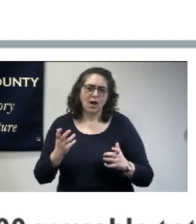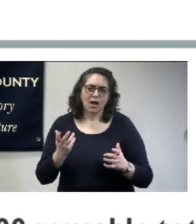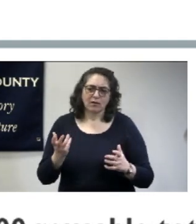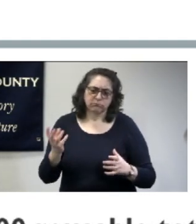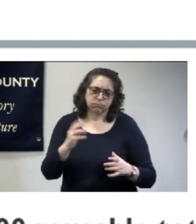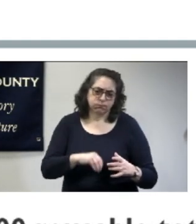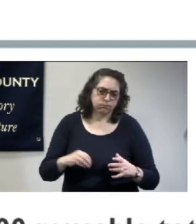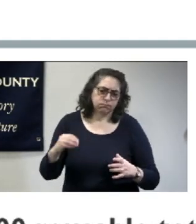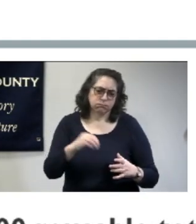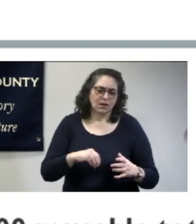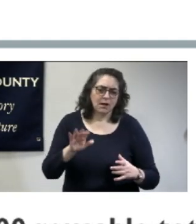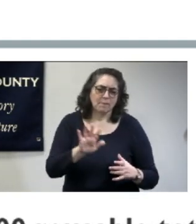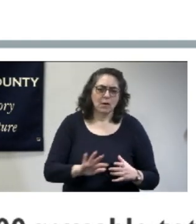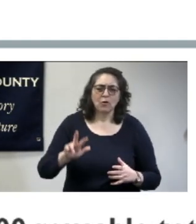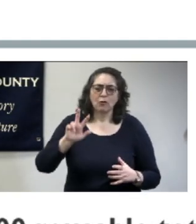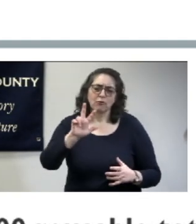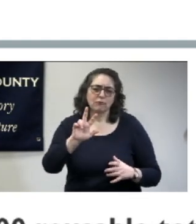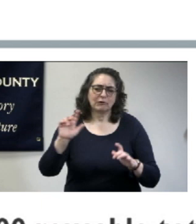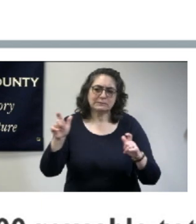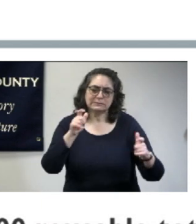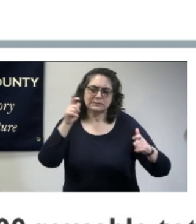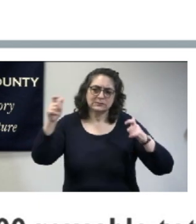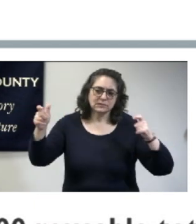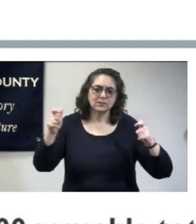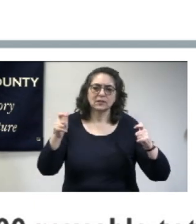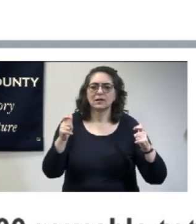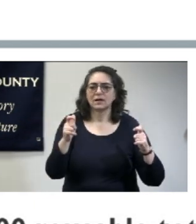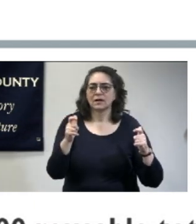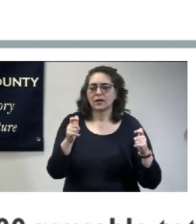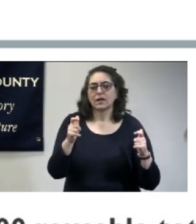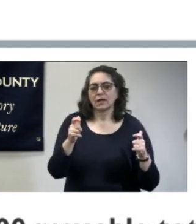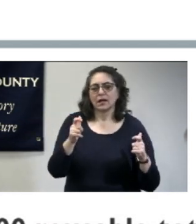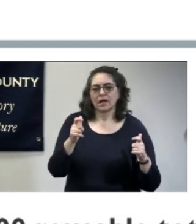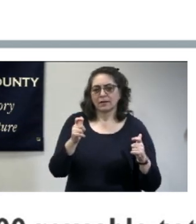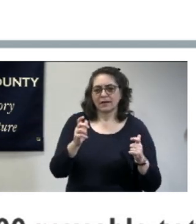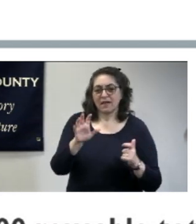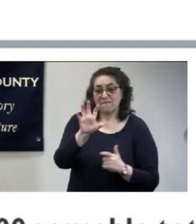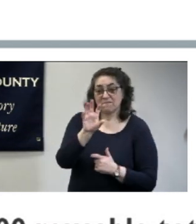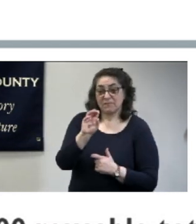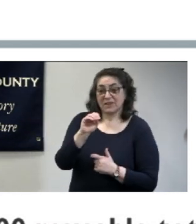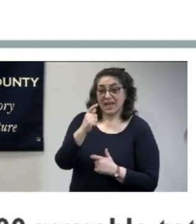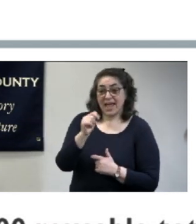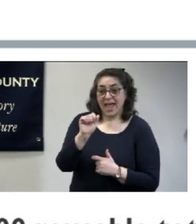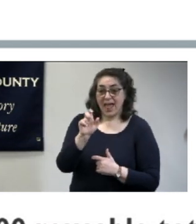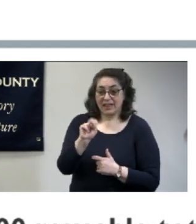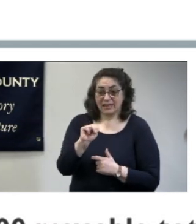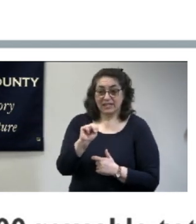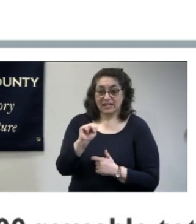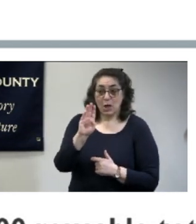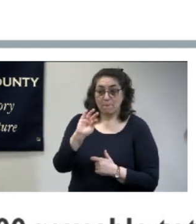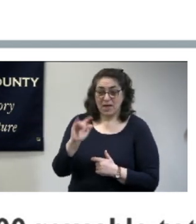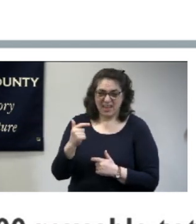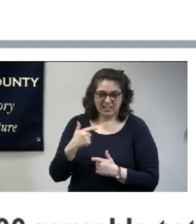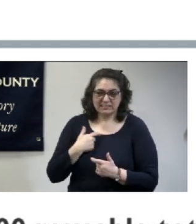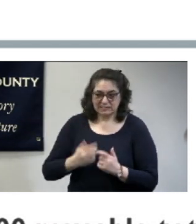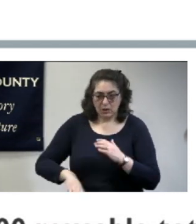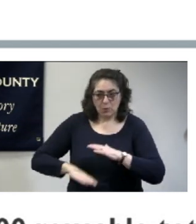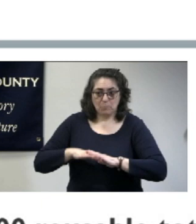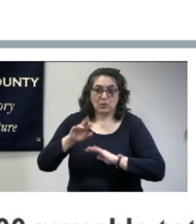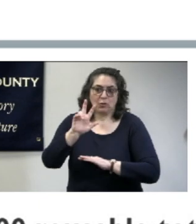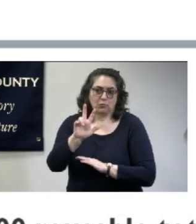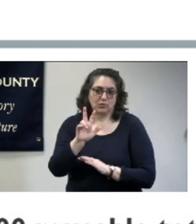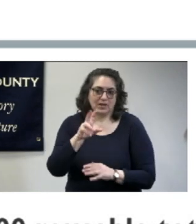the industrial size, hefty size type bags, like the 50 gallon. They can hold three of those in one of those